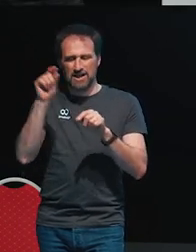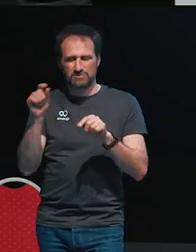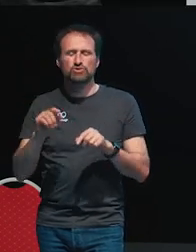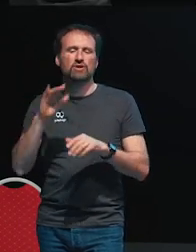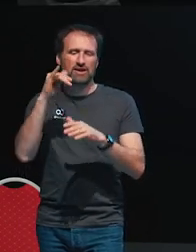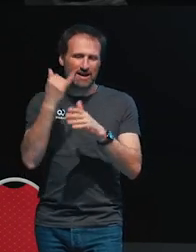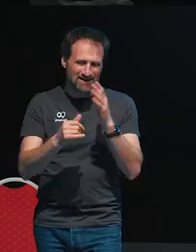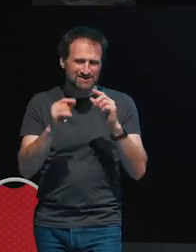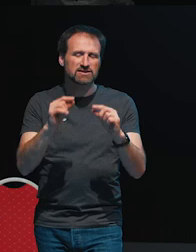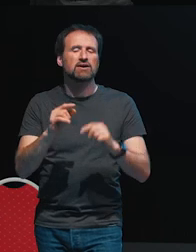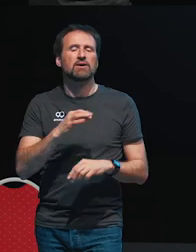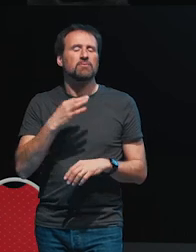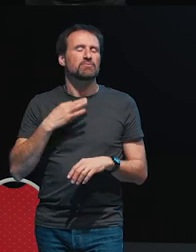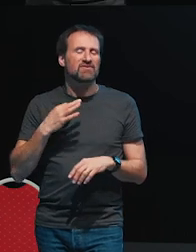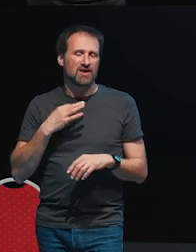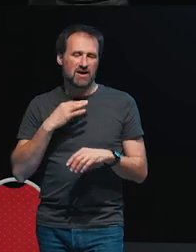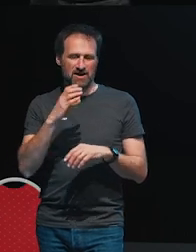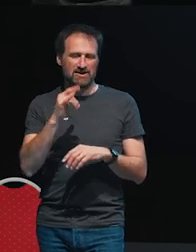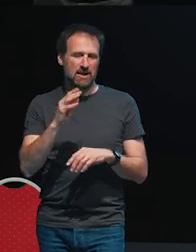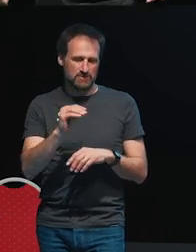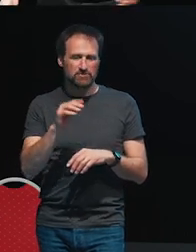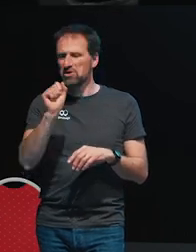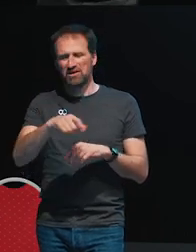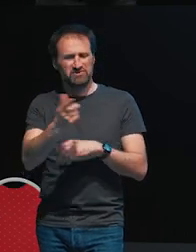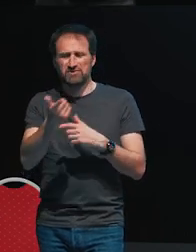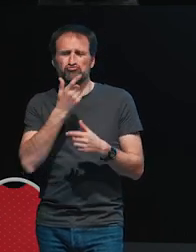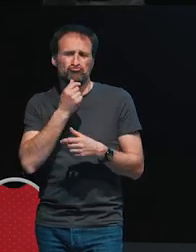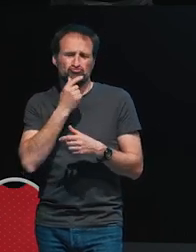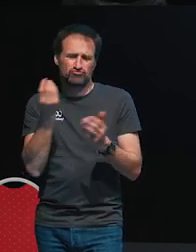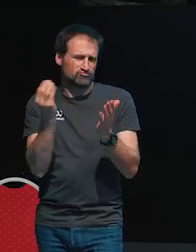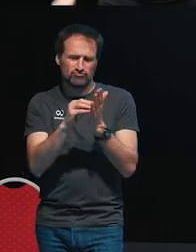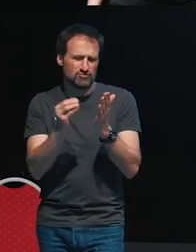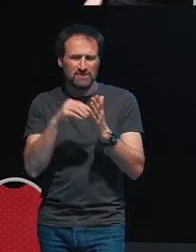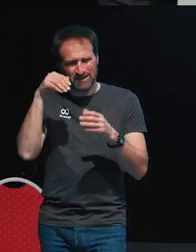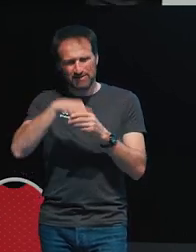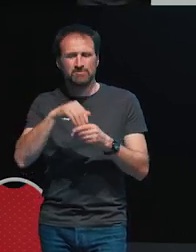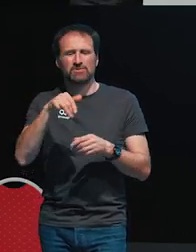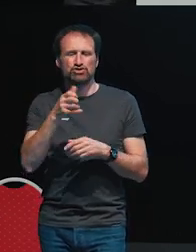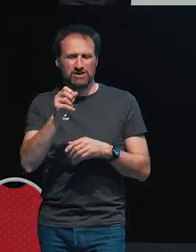claims, and this can be anything you want to put inside of a JSON Web Token, as long as it's valid JSON.